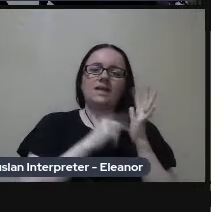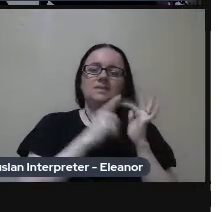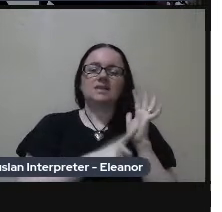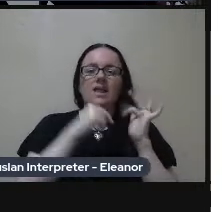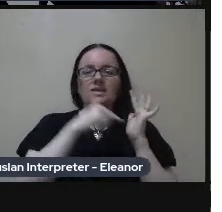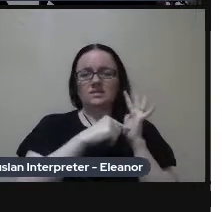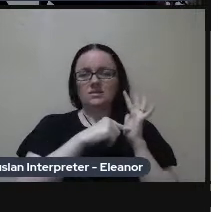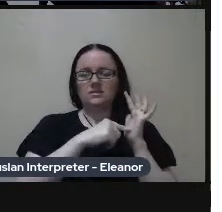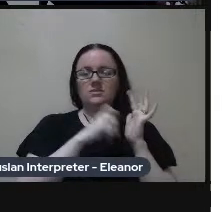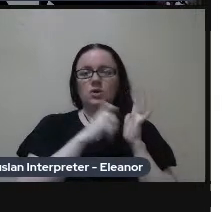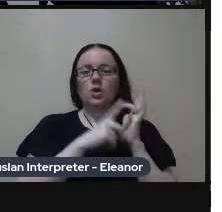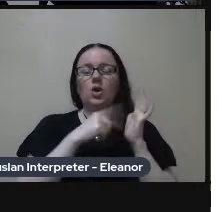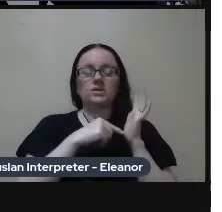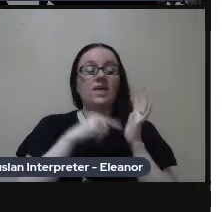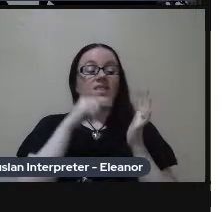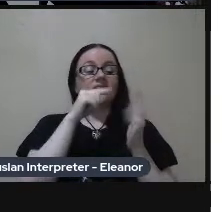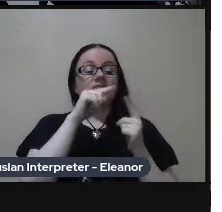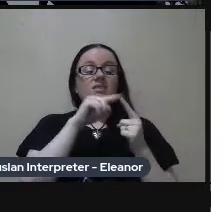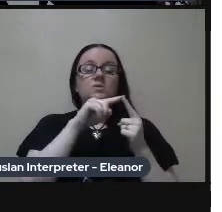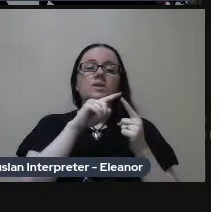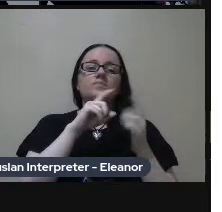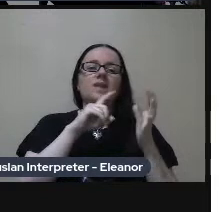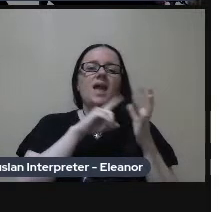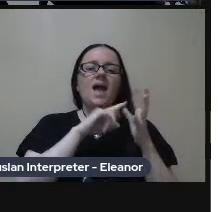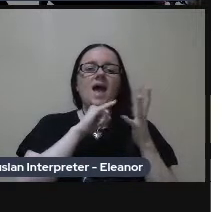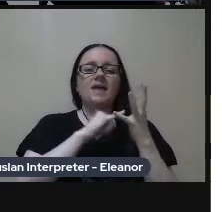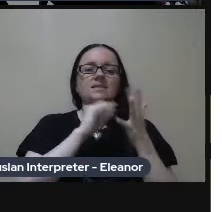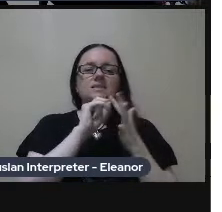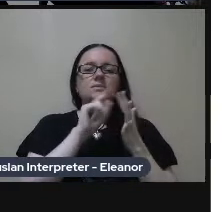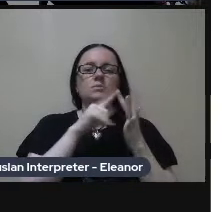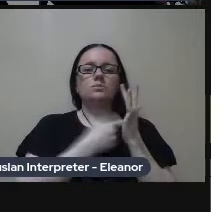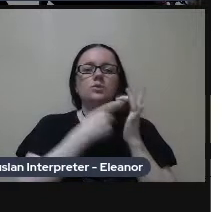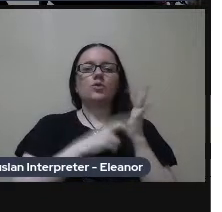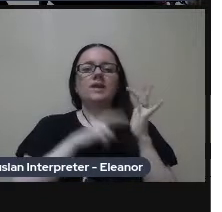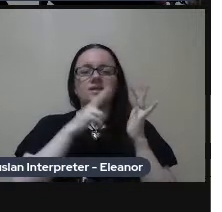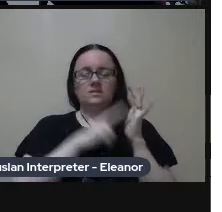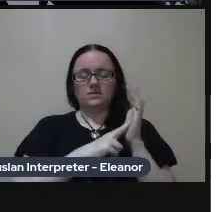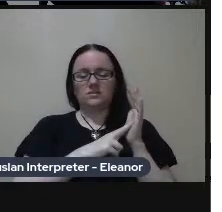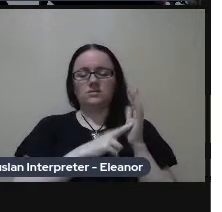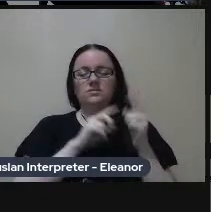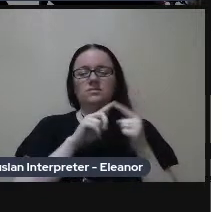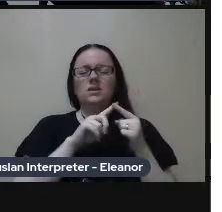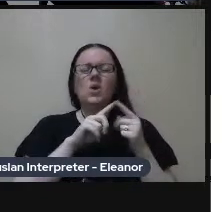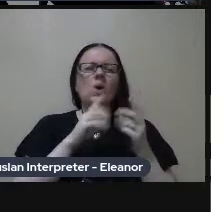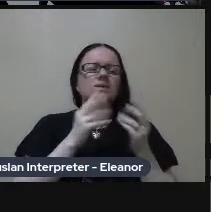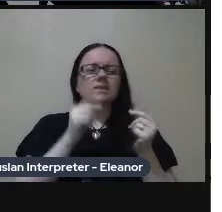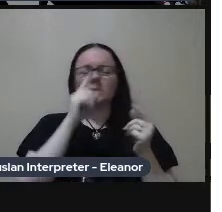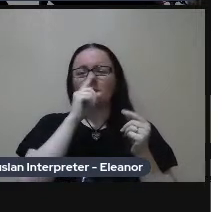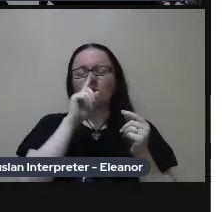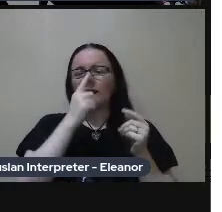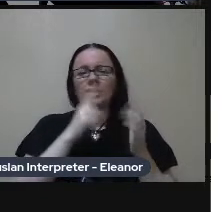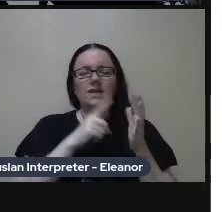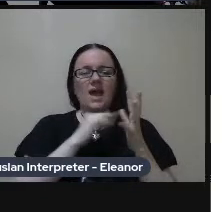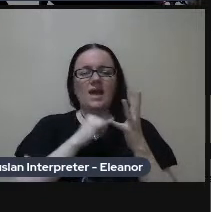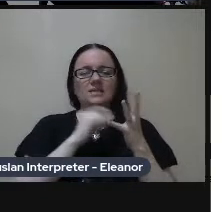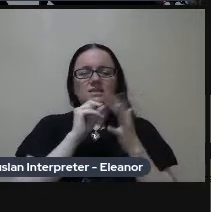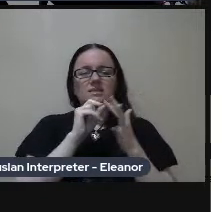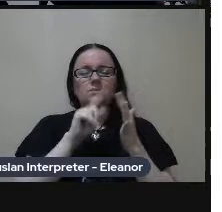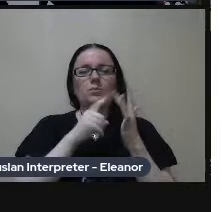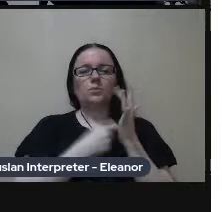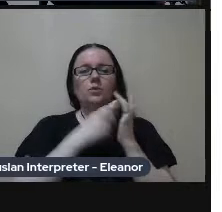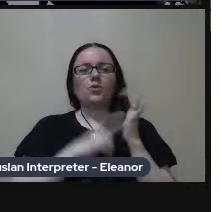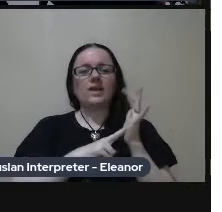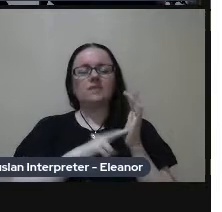use low doses of aspirin for that purpose. And for people who perhaps don't tolerate aspirin, maybe because of stomach issues, we have some